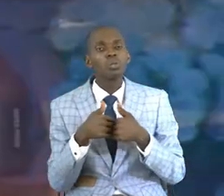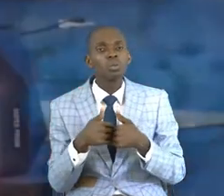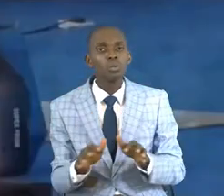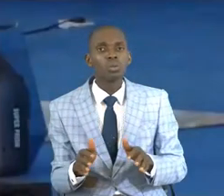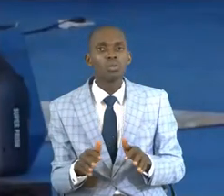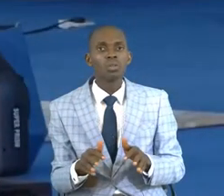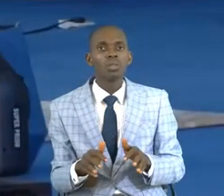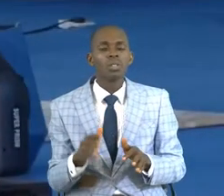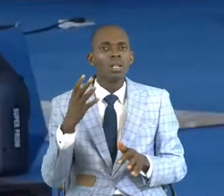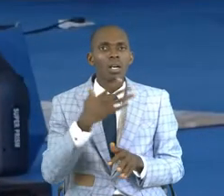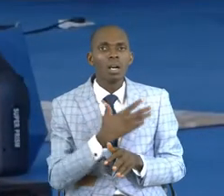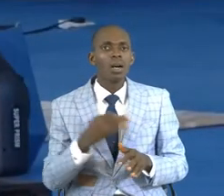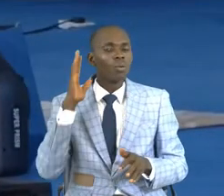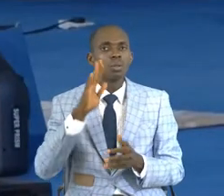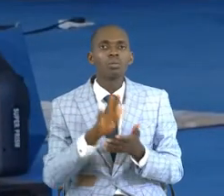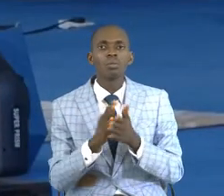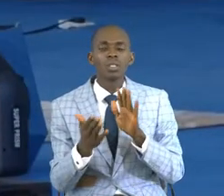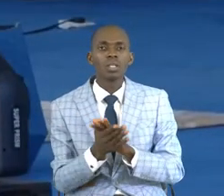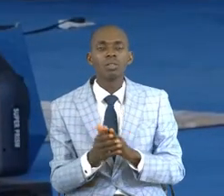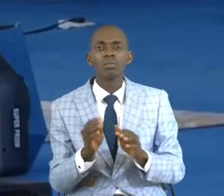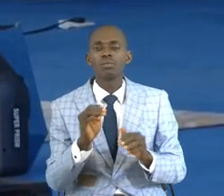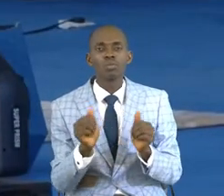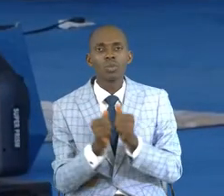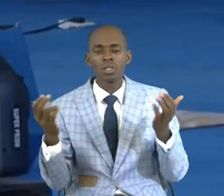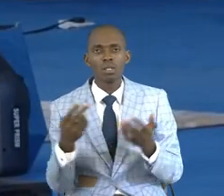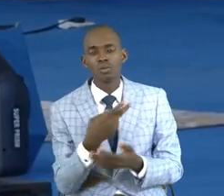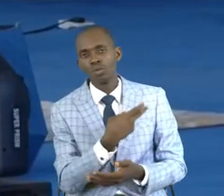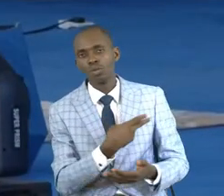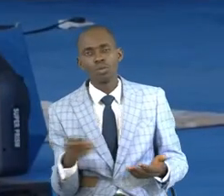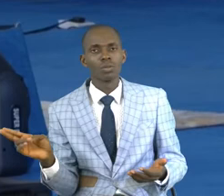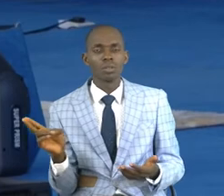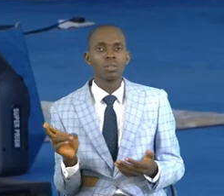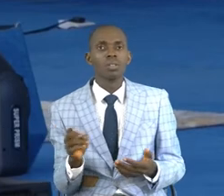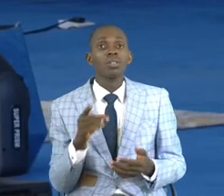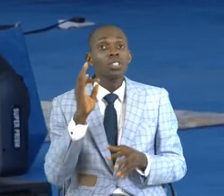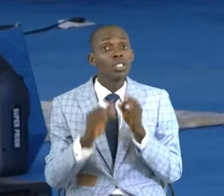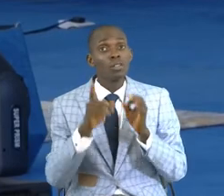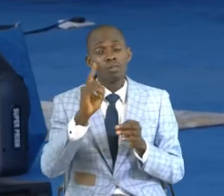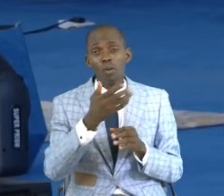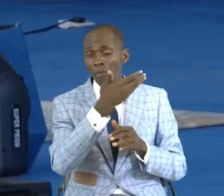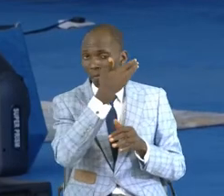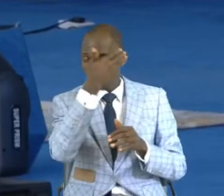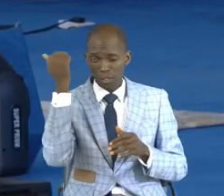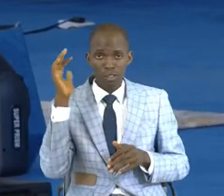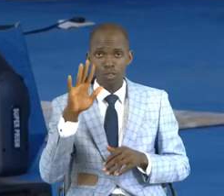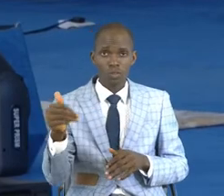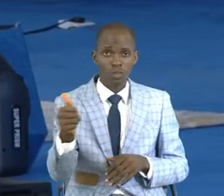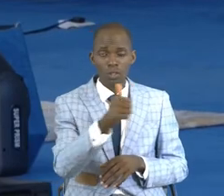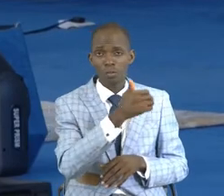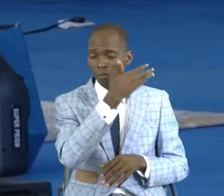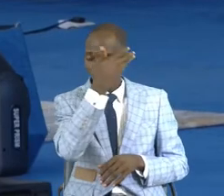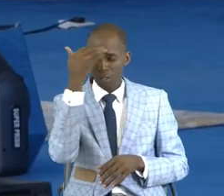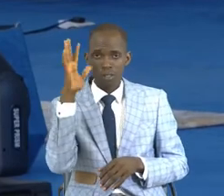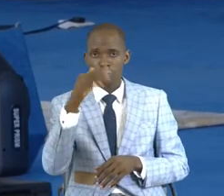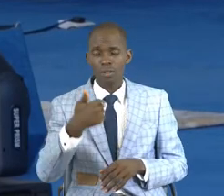without any usefulness. But if you forget yourself, if you forget your dignity, if you